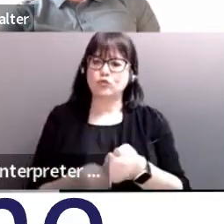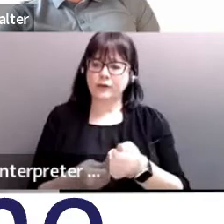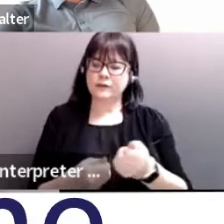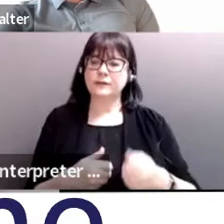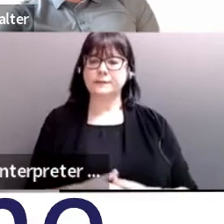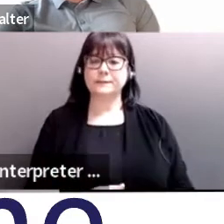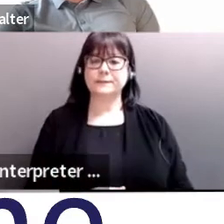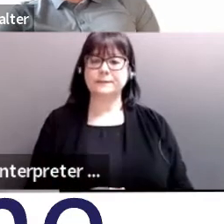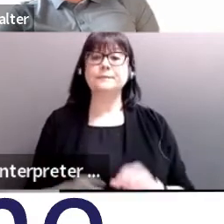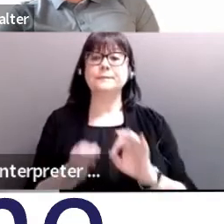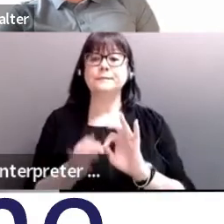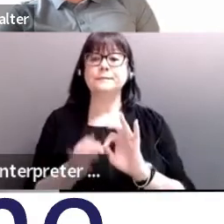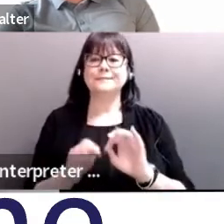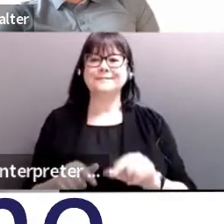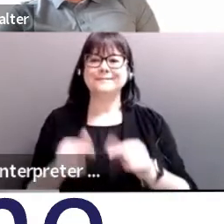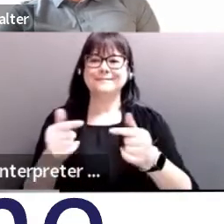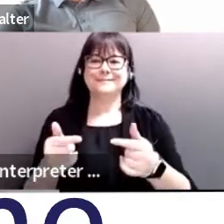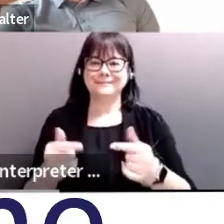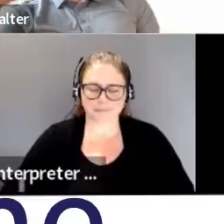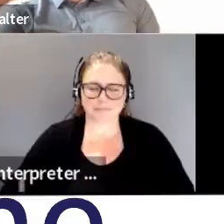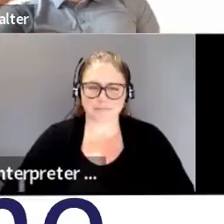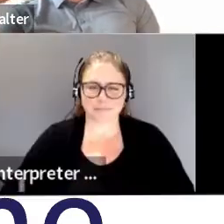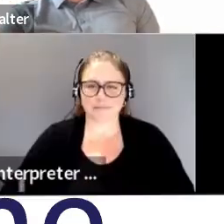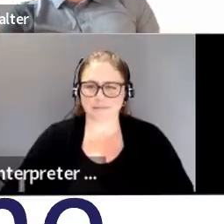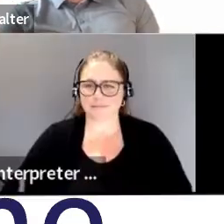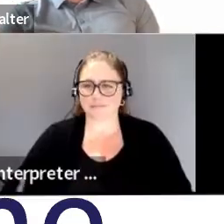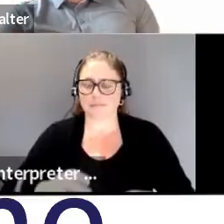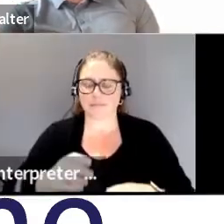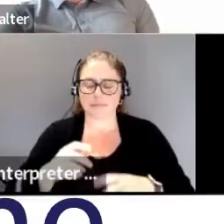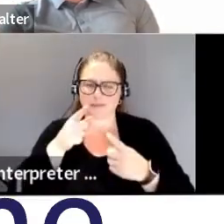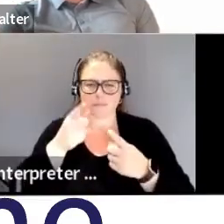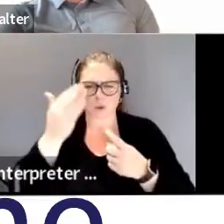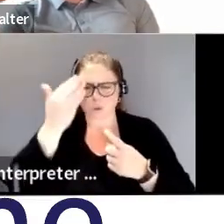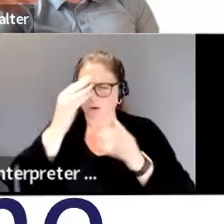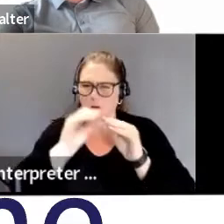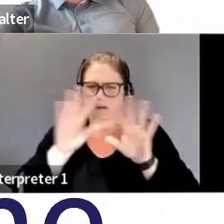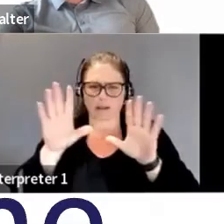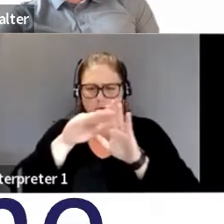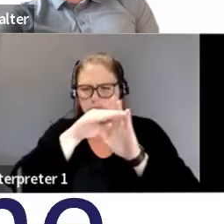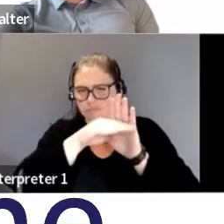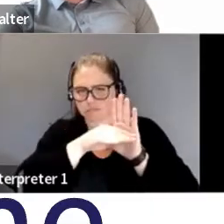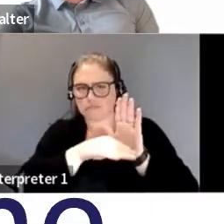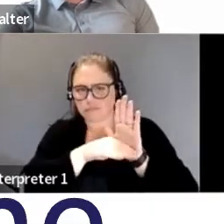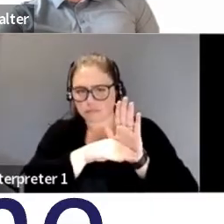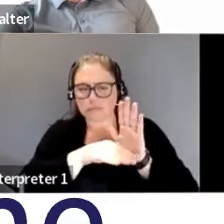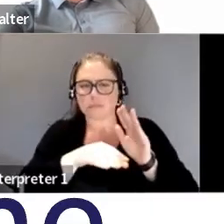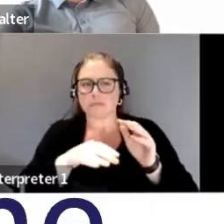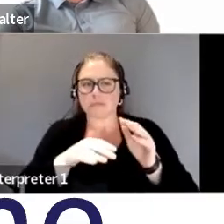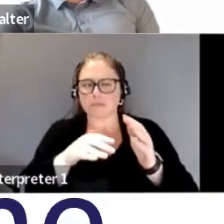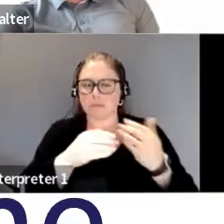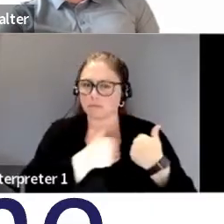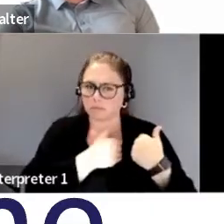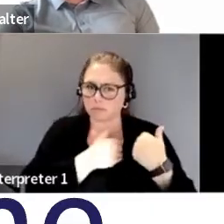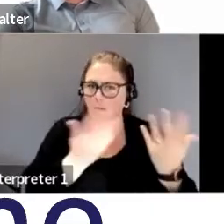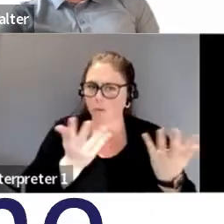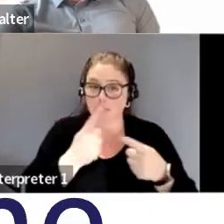You'll know the requirements of the program, especially if you're leveraging Pocket's application support. Will ensure that you also are applicable